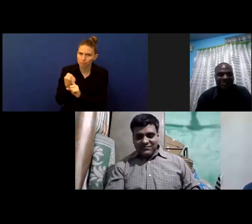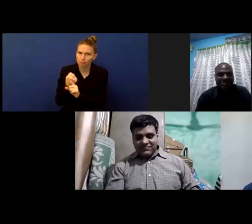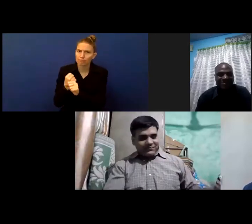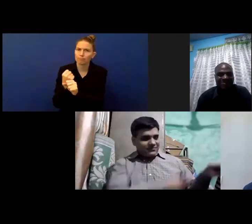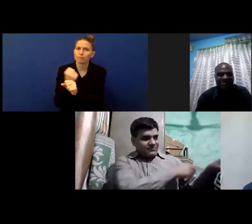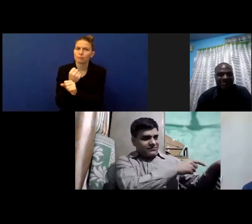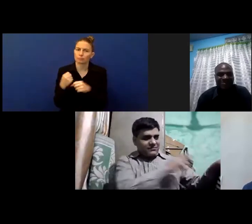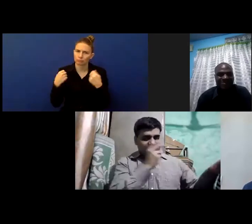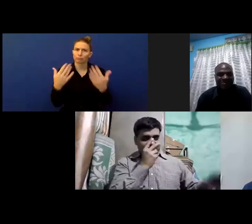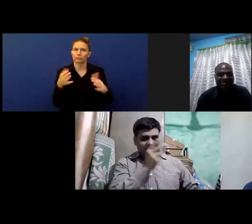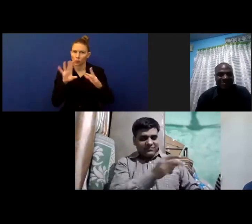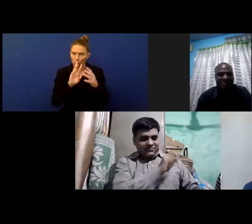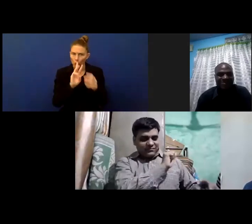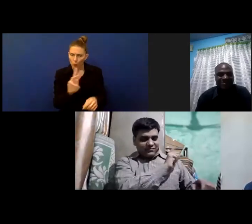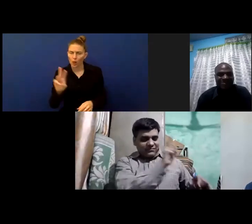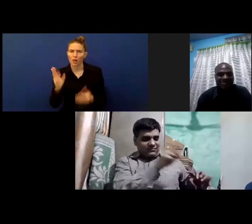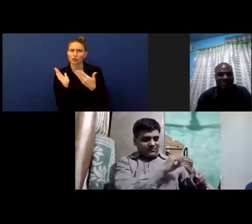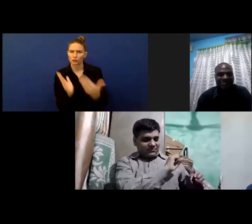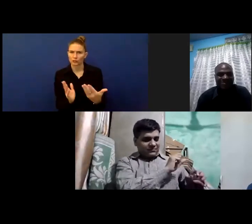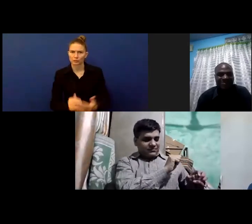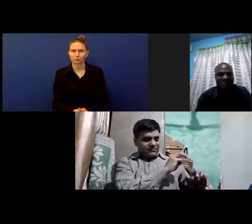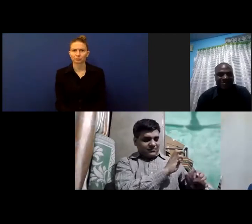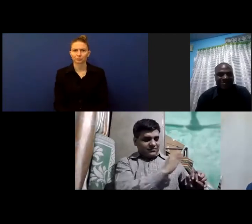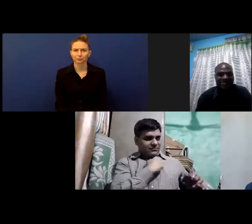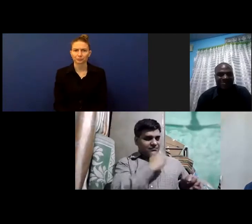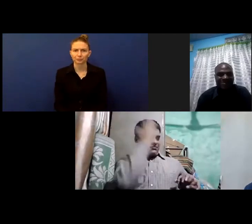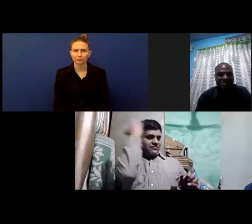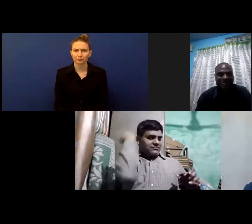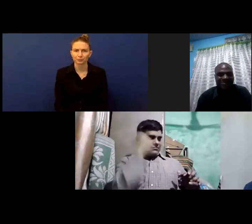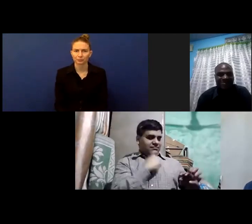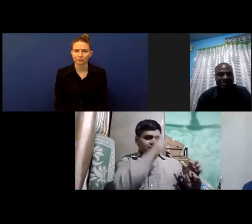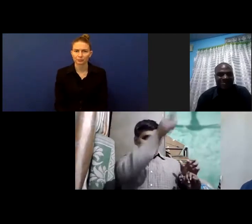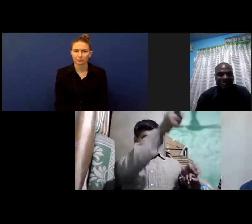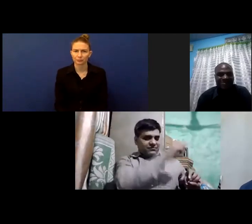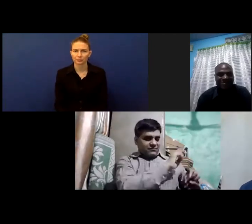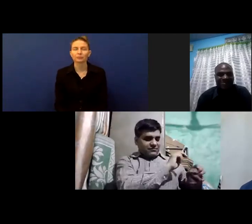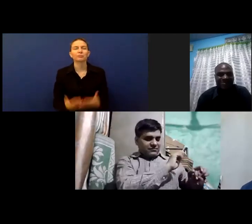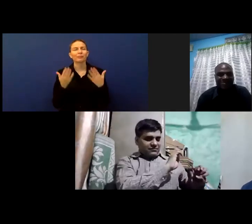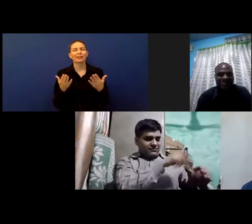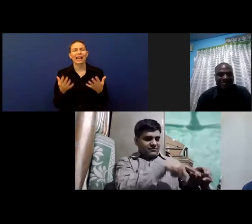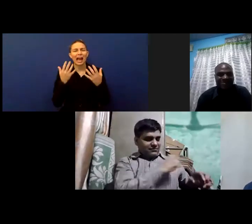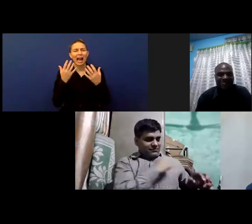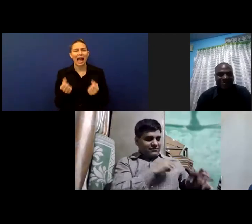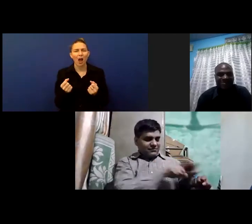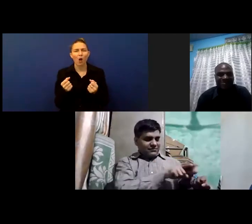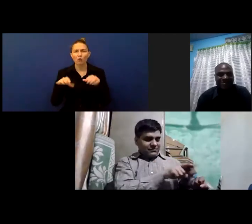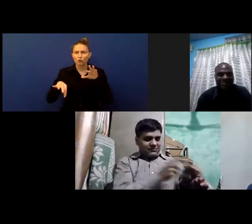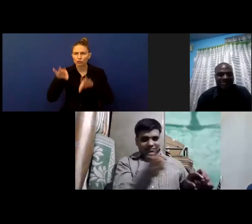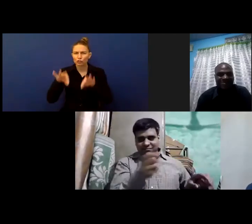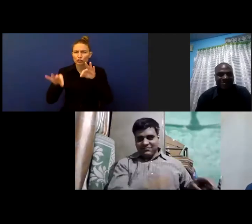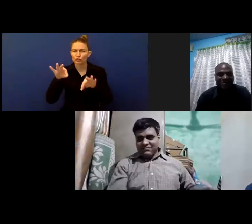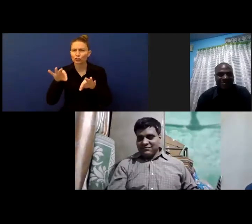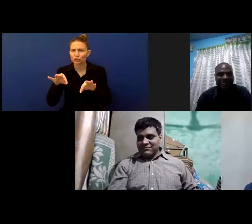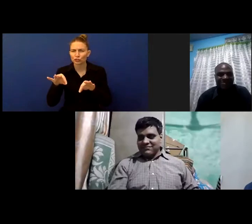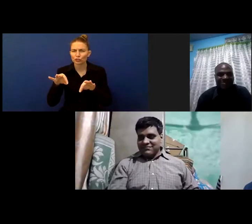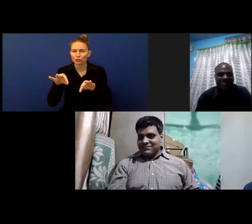then, if I may, I would like to rely a little bit on the result of the DARE Index 2020, which